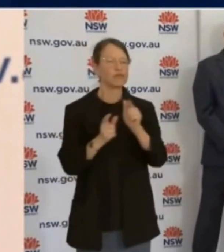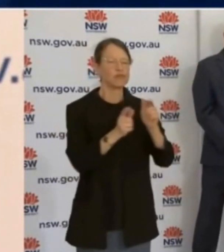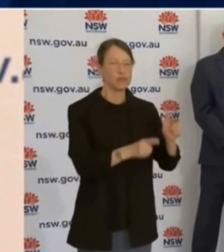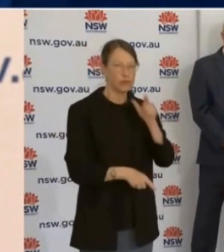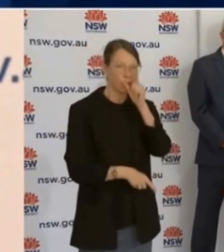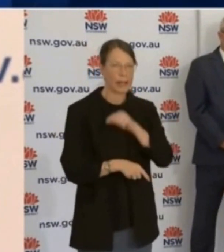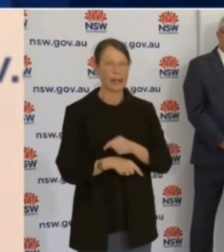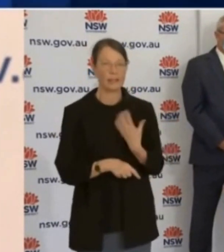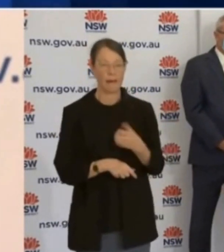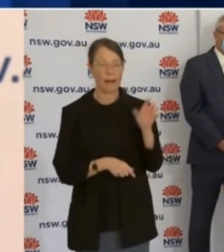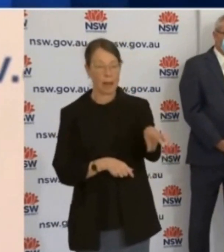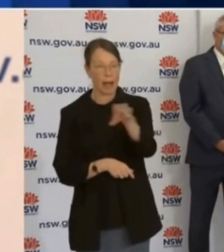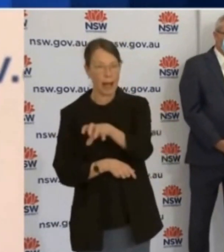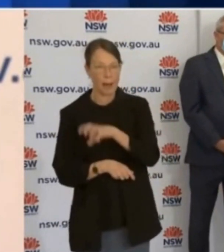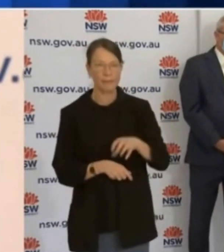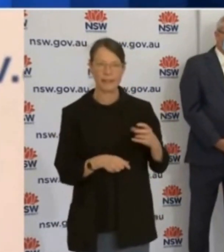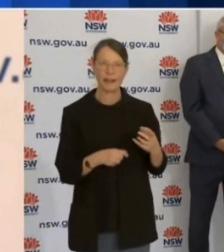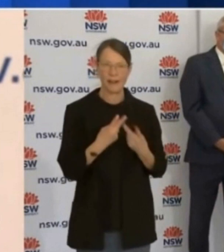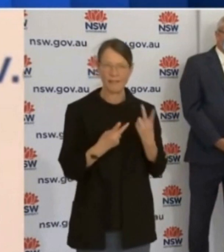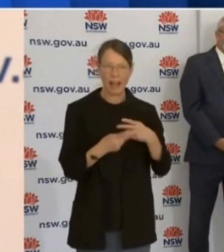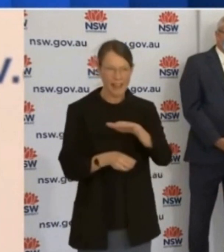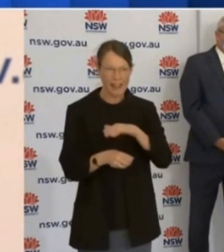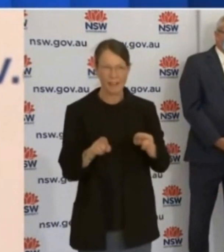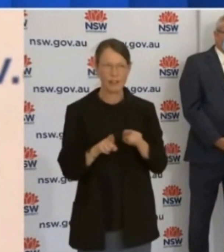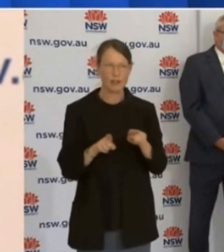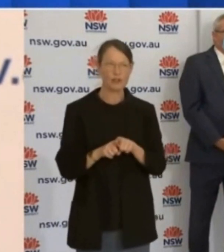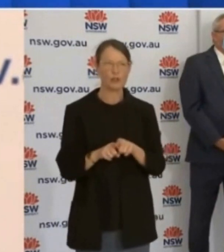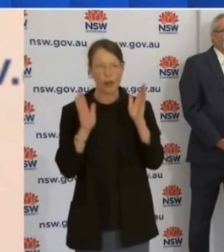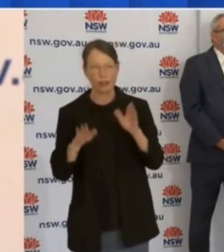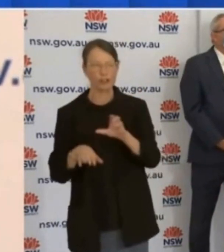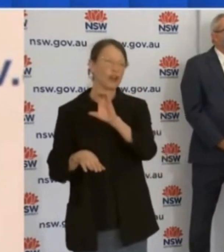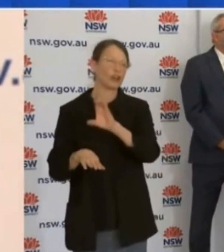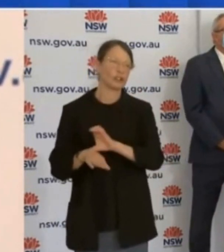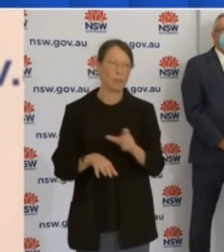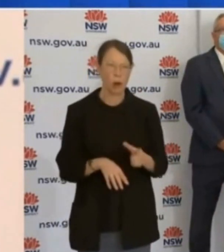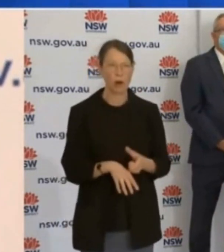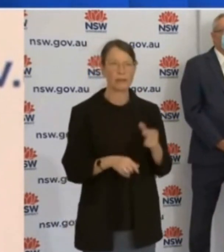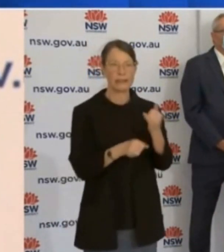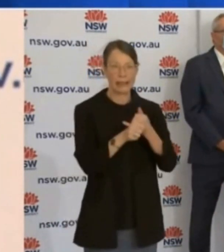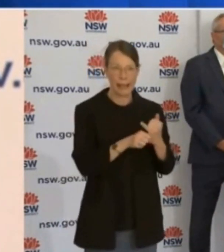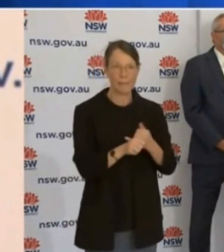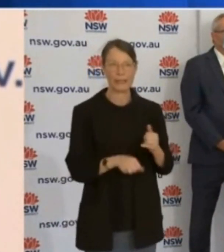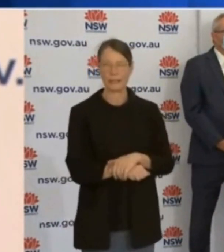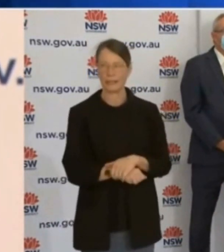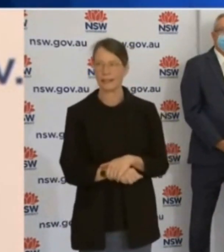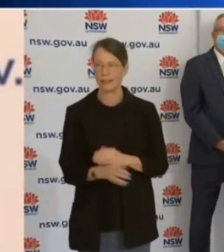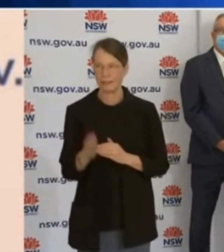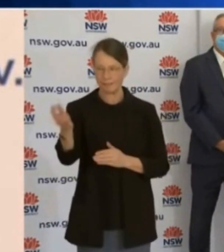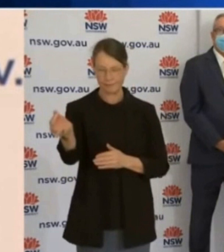mass vaccination hubs, and we're keen of course to have that targeted strategy continue. Thank you. Last